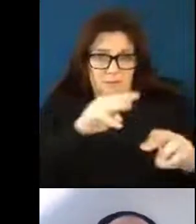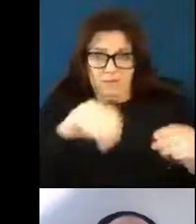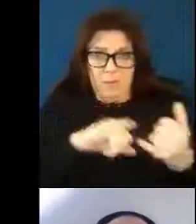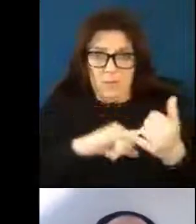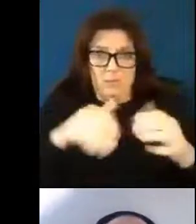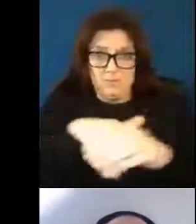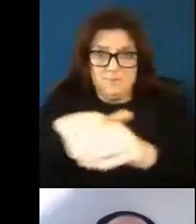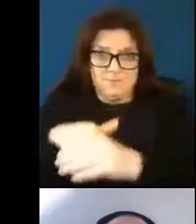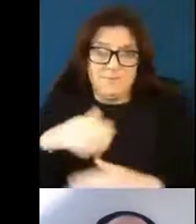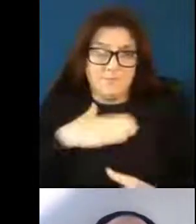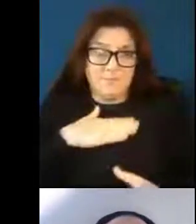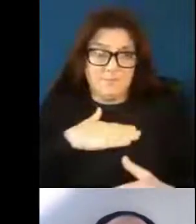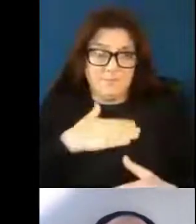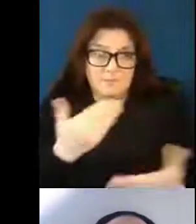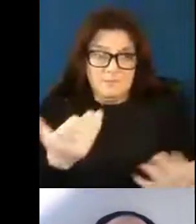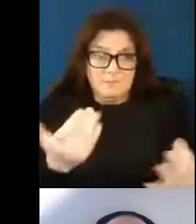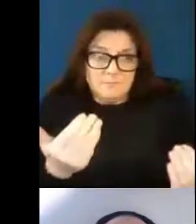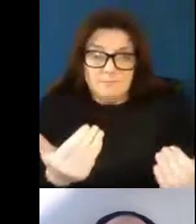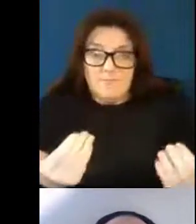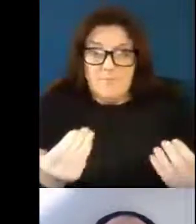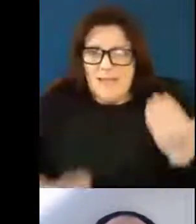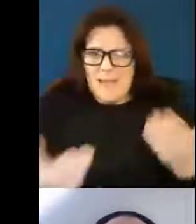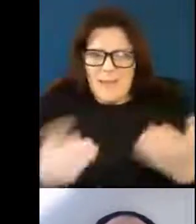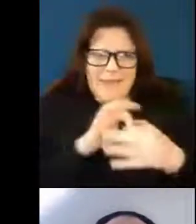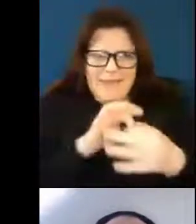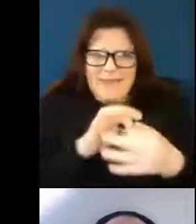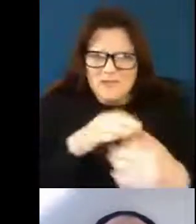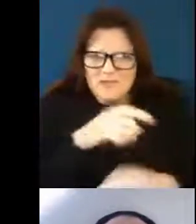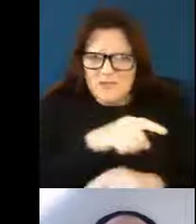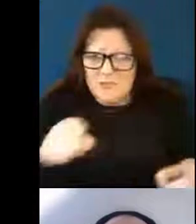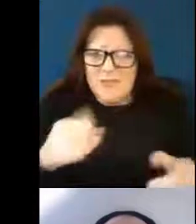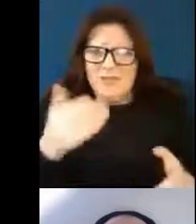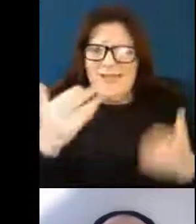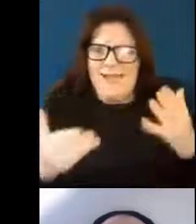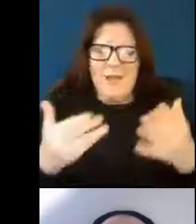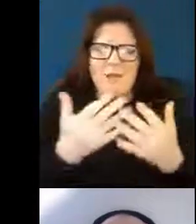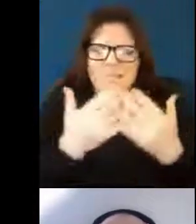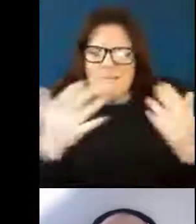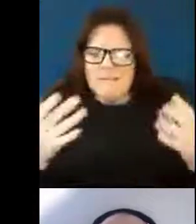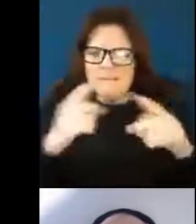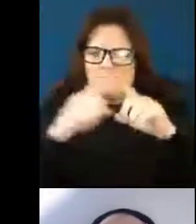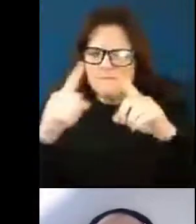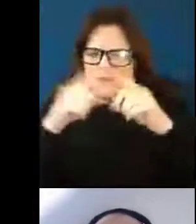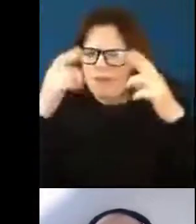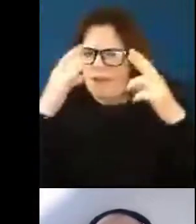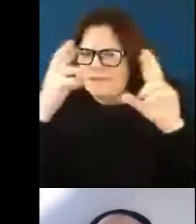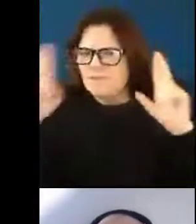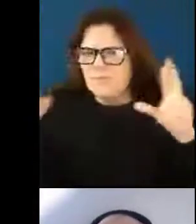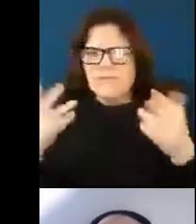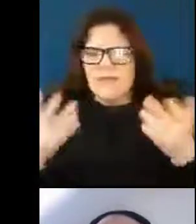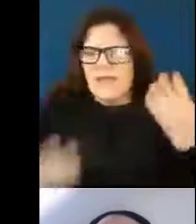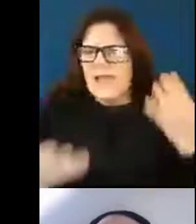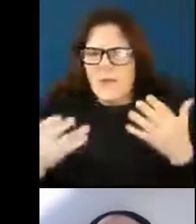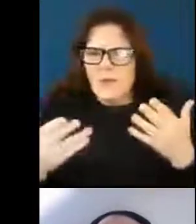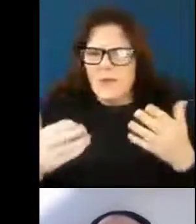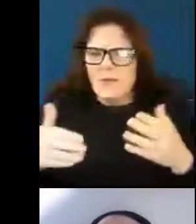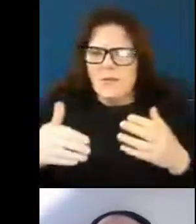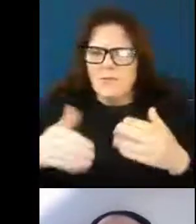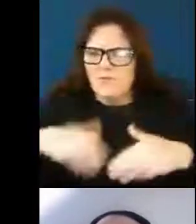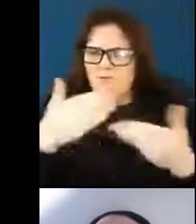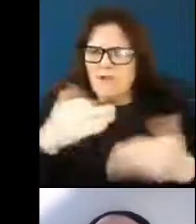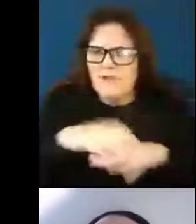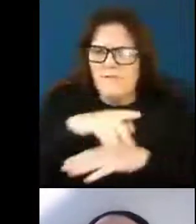participants that you will be involved in? How do you provide for multiple means of representation? What is it that you're